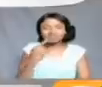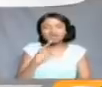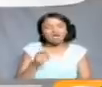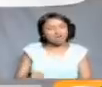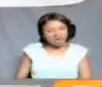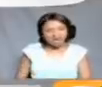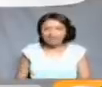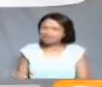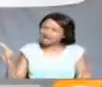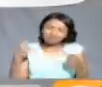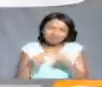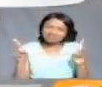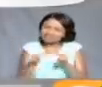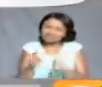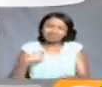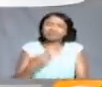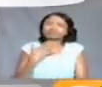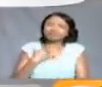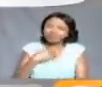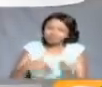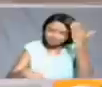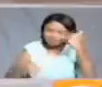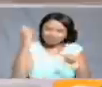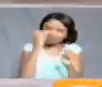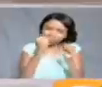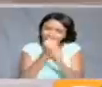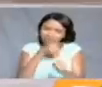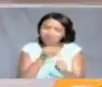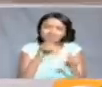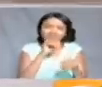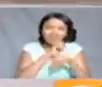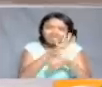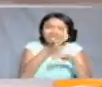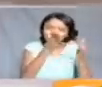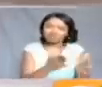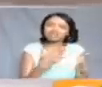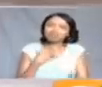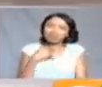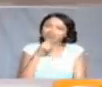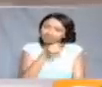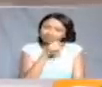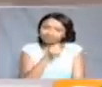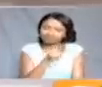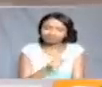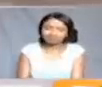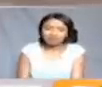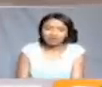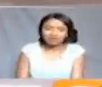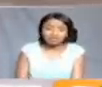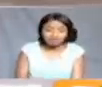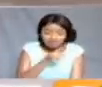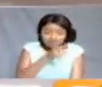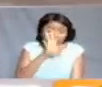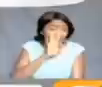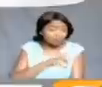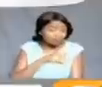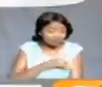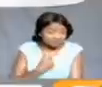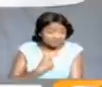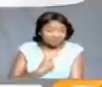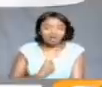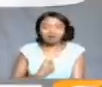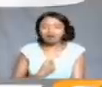be a social media influencer, you know, which then, Kamarichi, you deal with them. Yeah. Do they make money? They do make